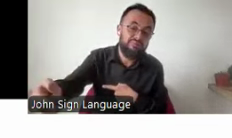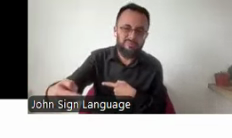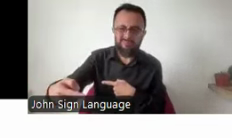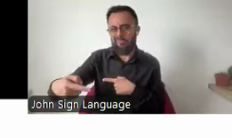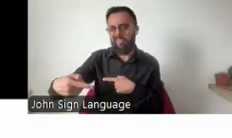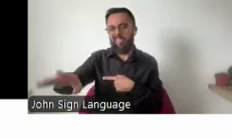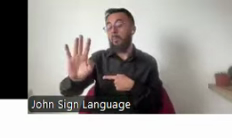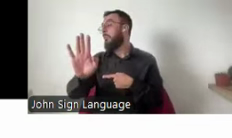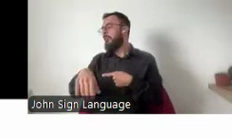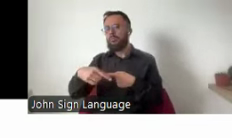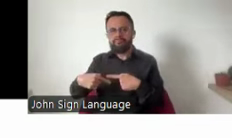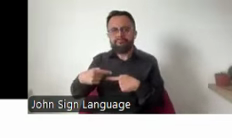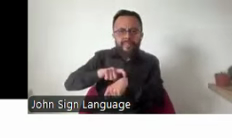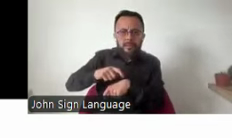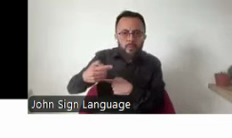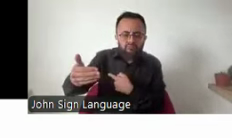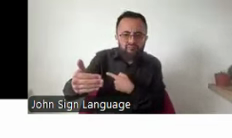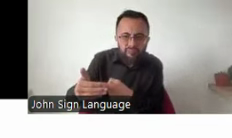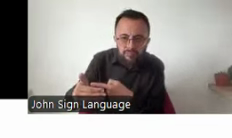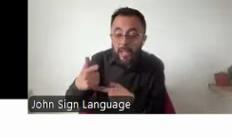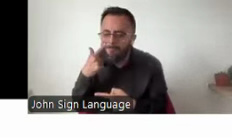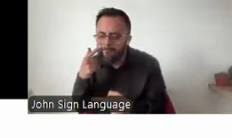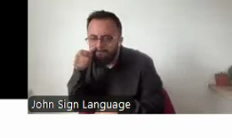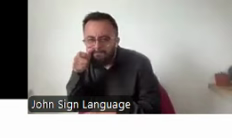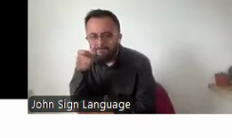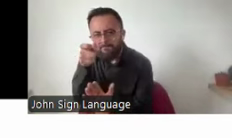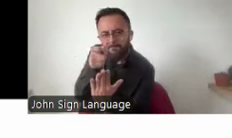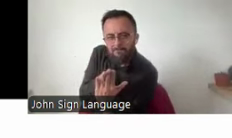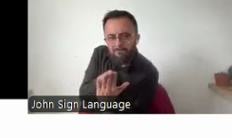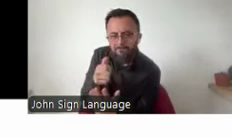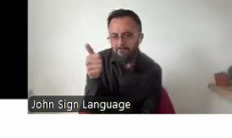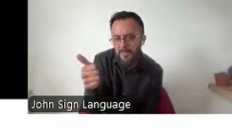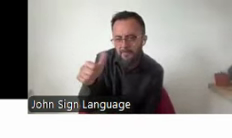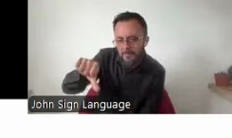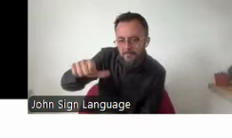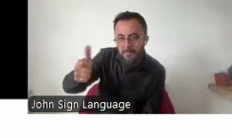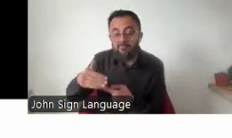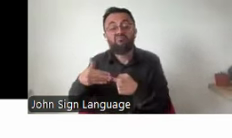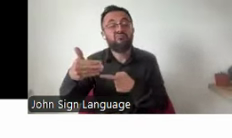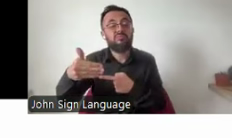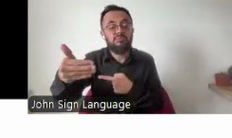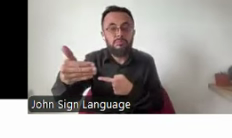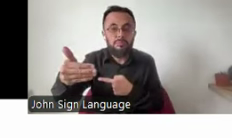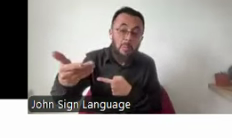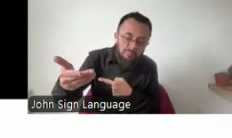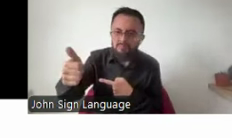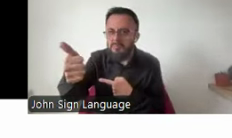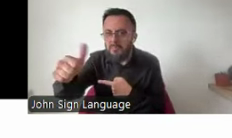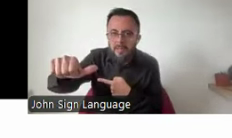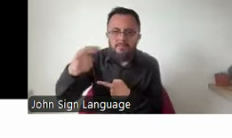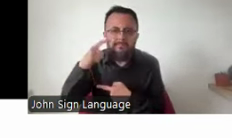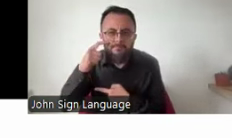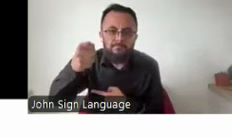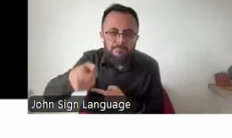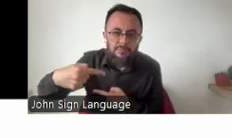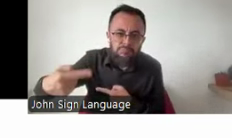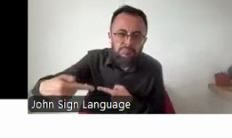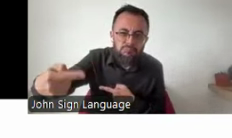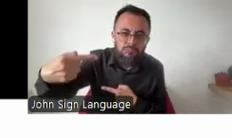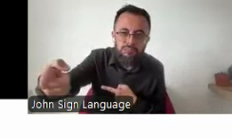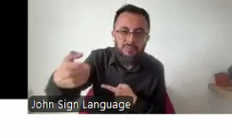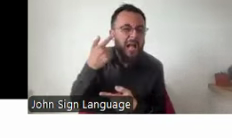in that direction. But if not, we can also adjust it. So it's a very agile and flexible process to make sure that